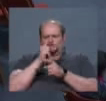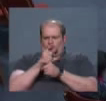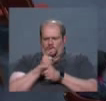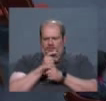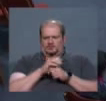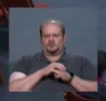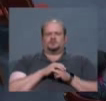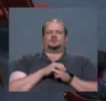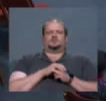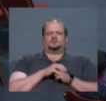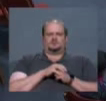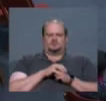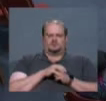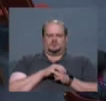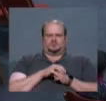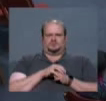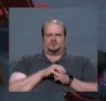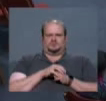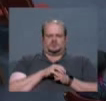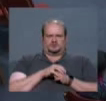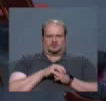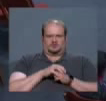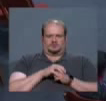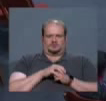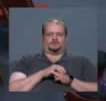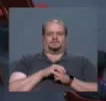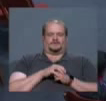Mayor. Okay.